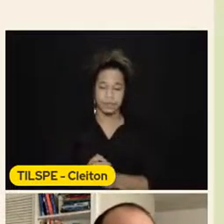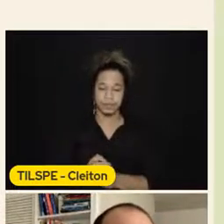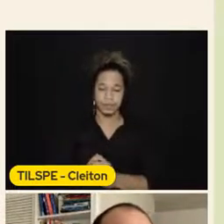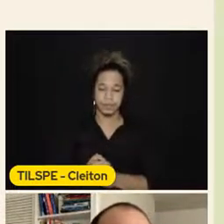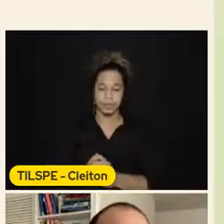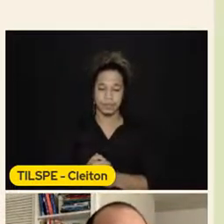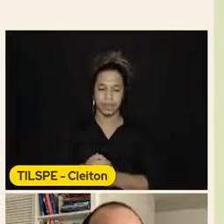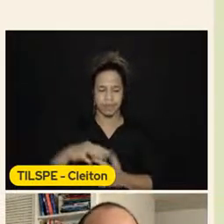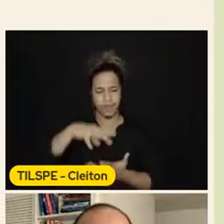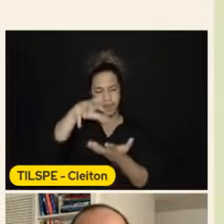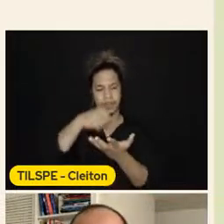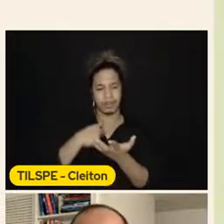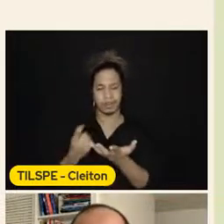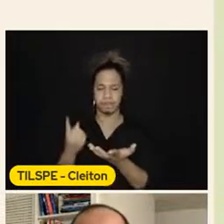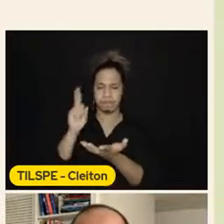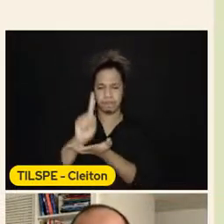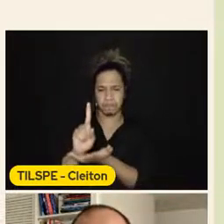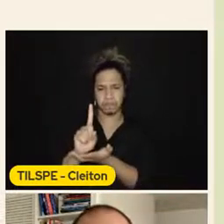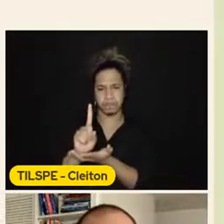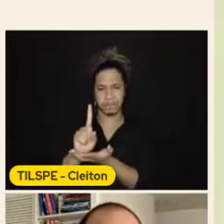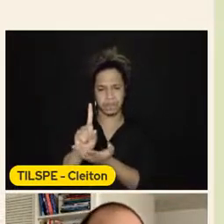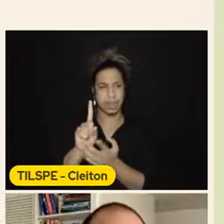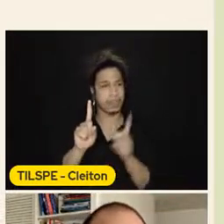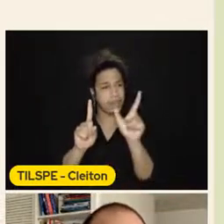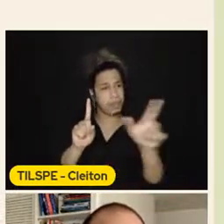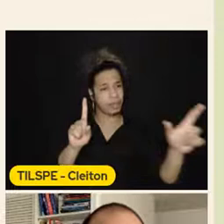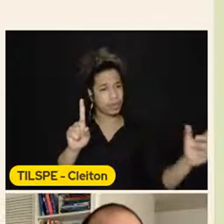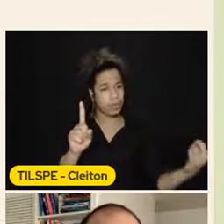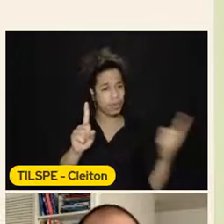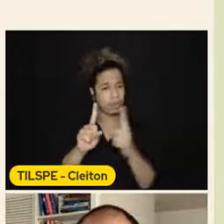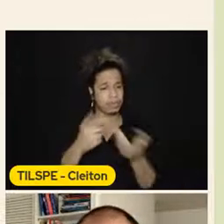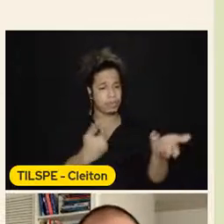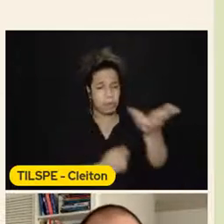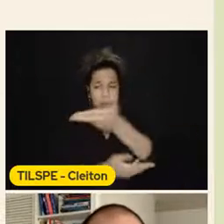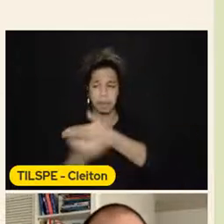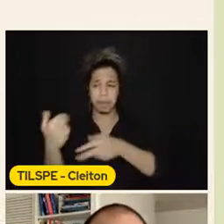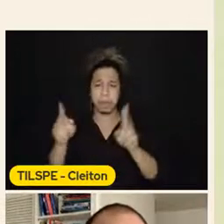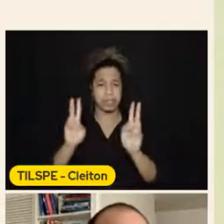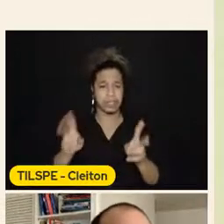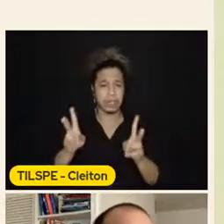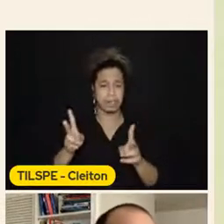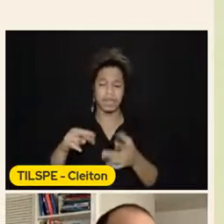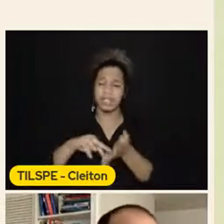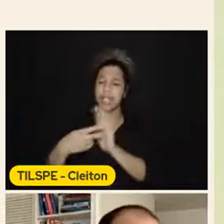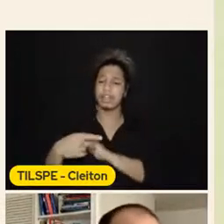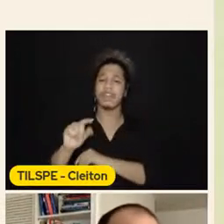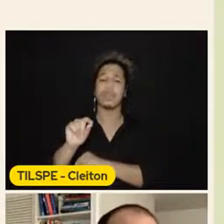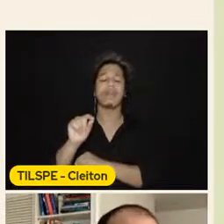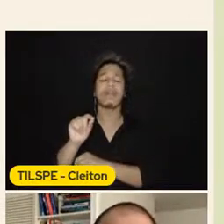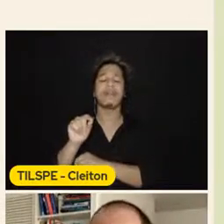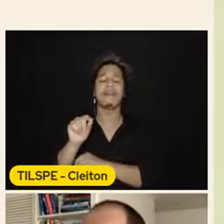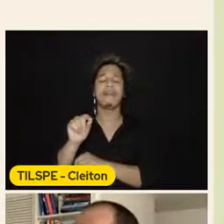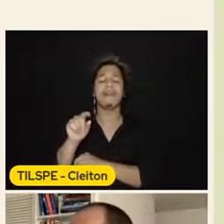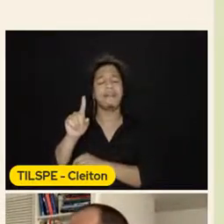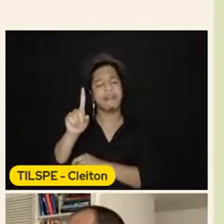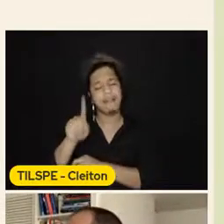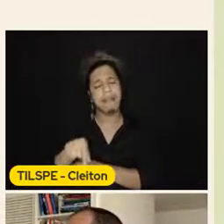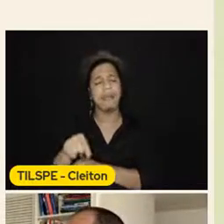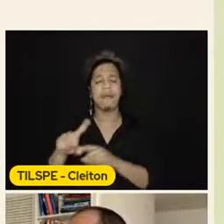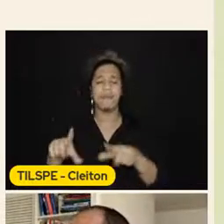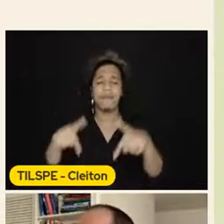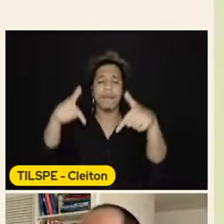the world. It's what Prairie brings as praxis, as meaningful action.